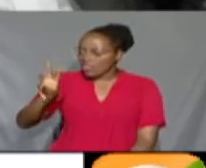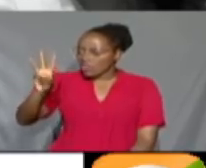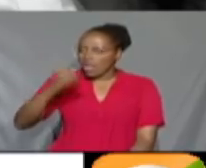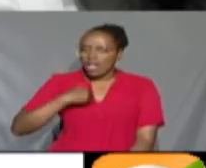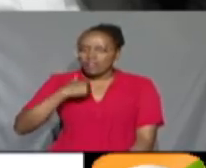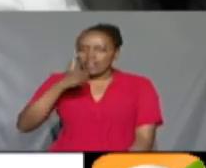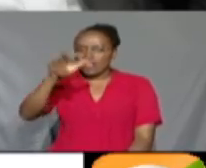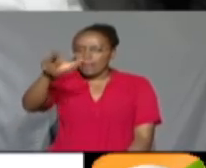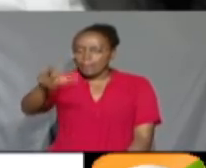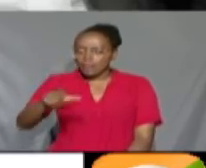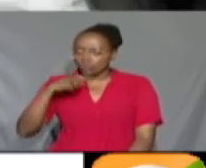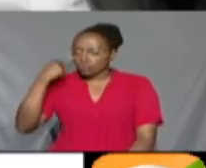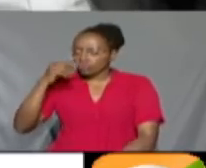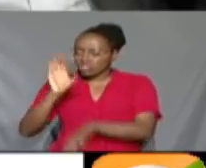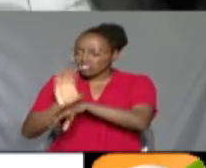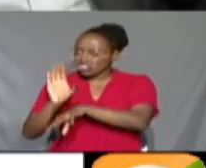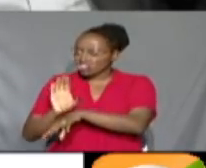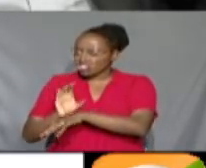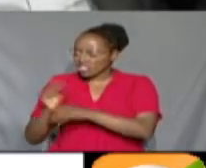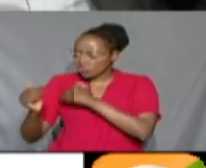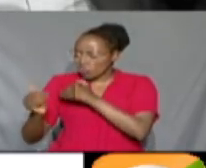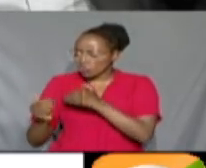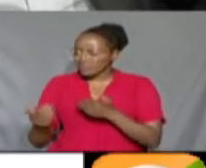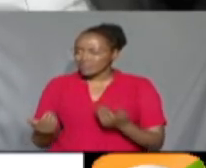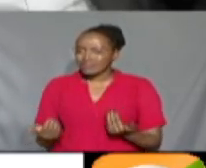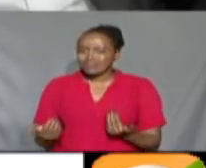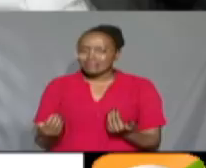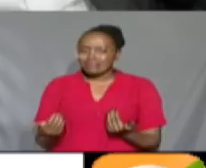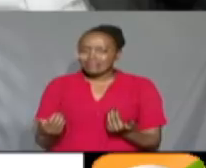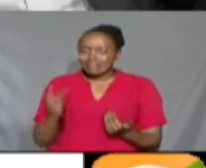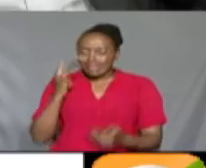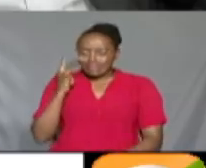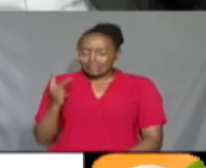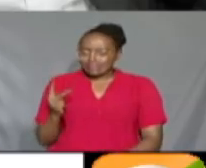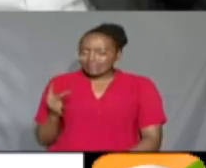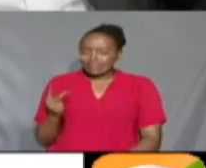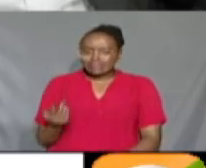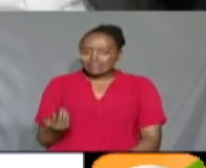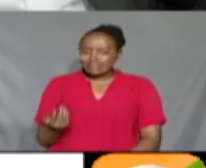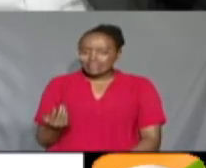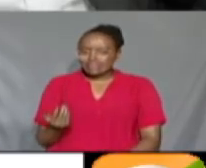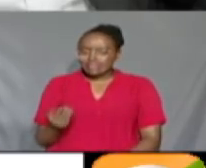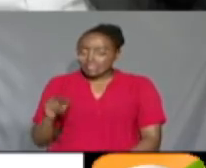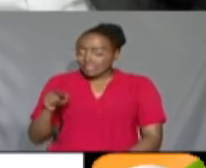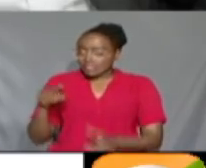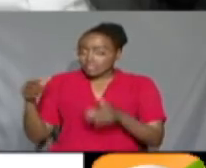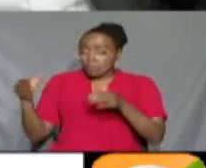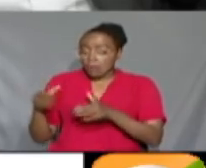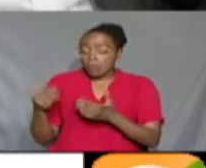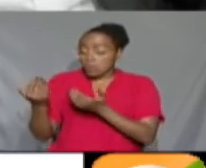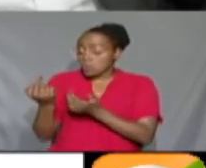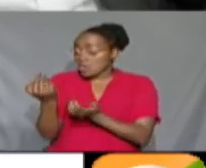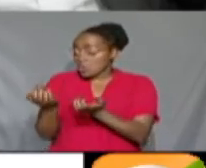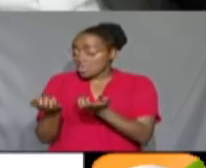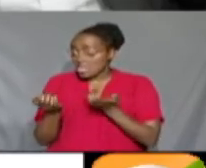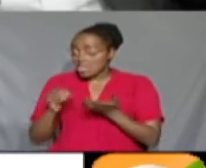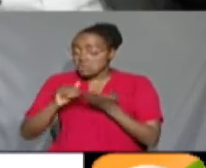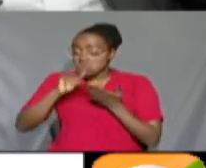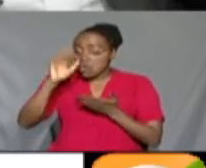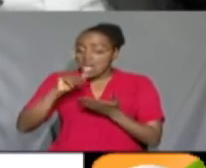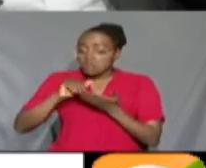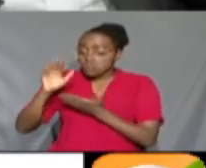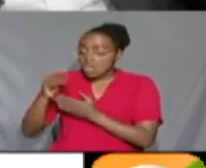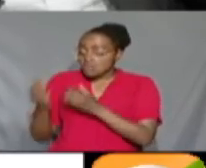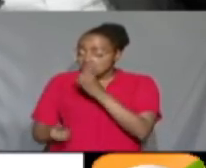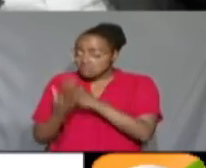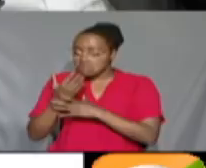somebody also is close to the church. So I think the religious people are fully represented in that task force. We don't need to bring any more religious. We are not